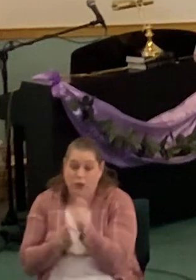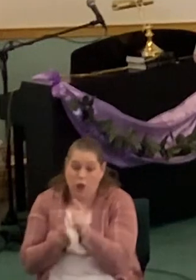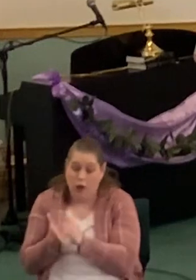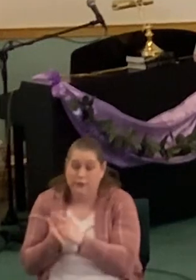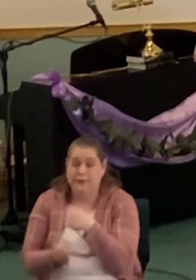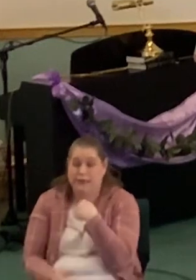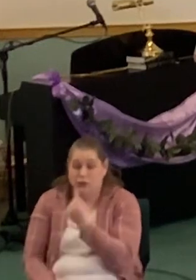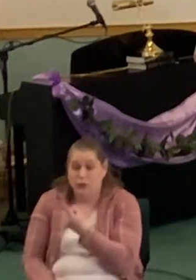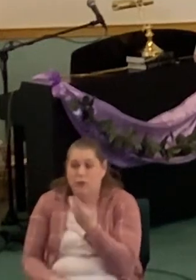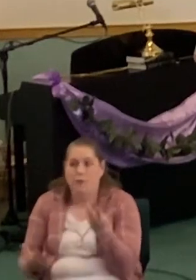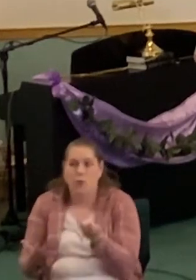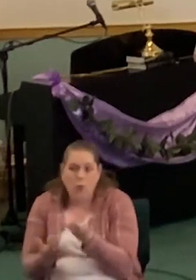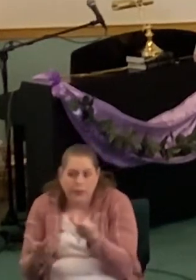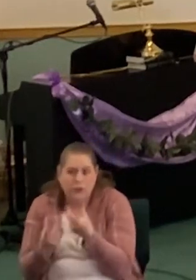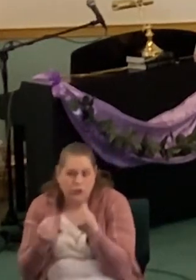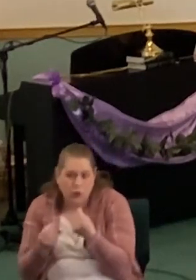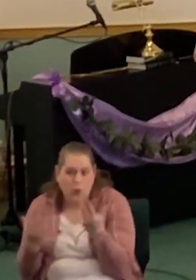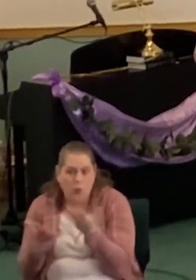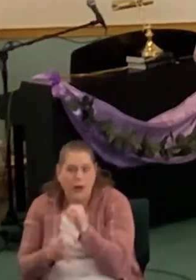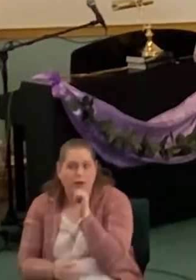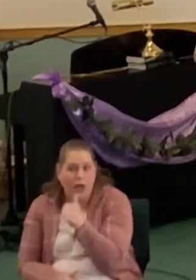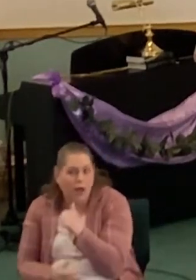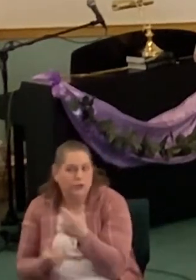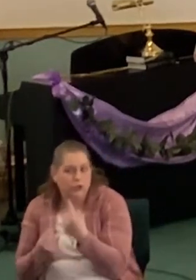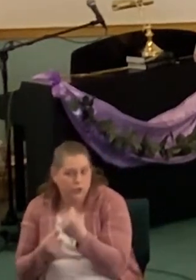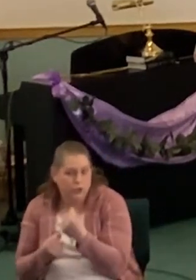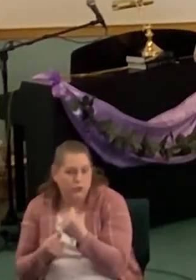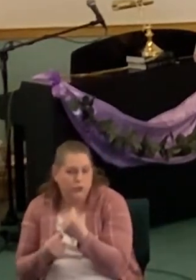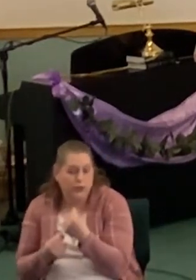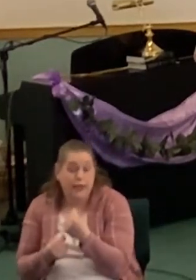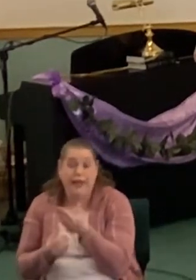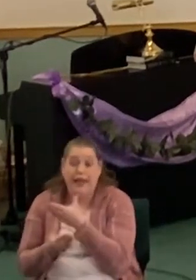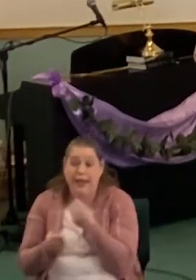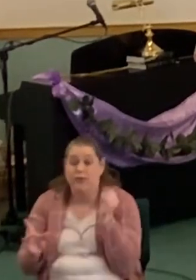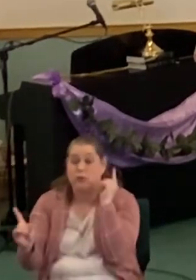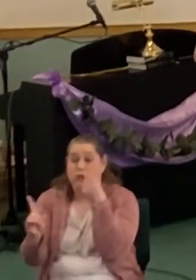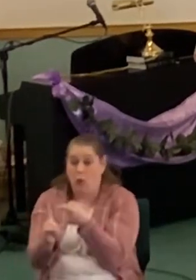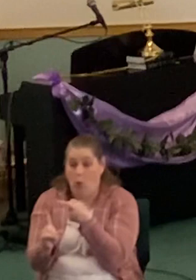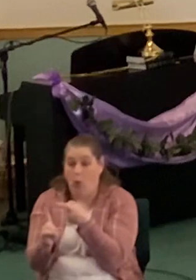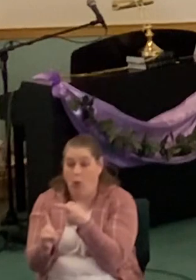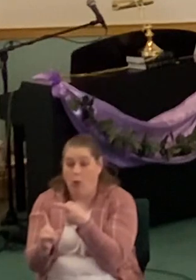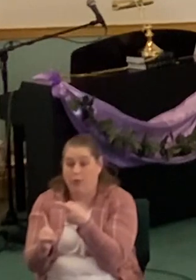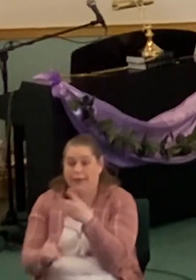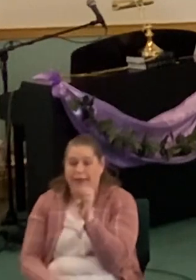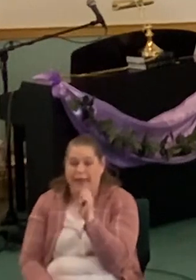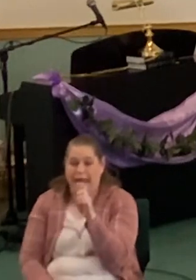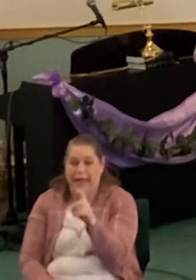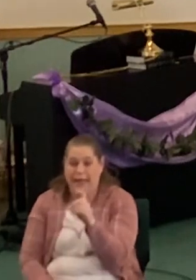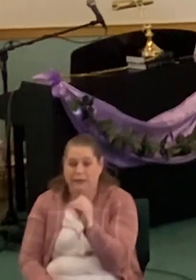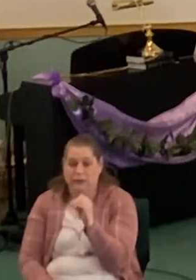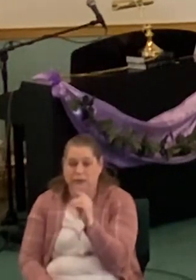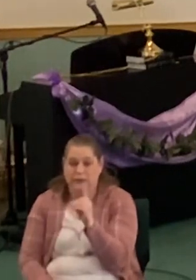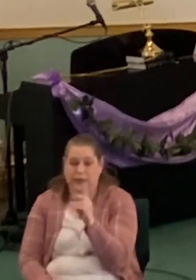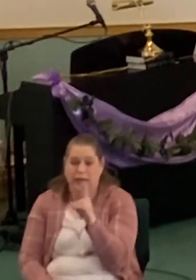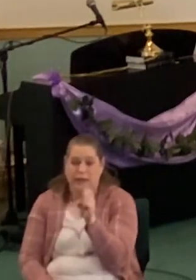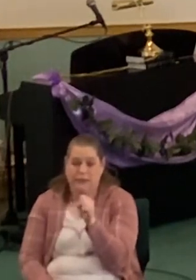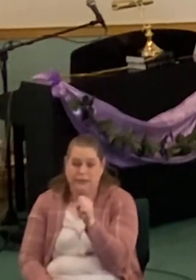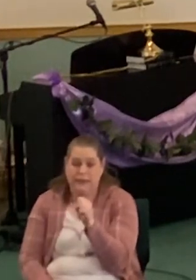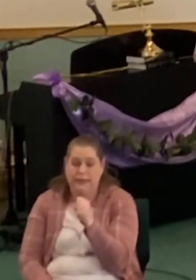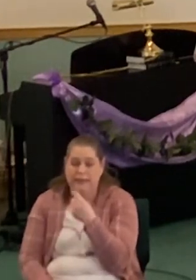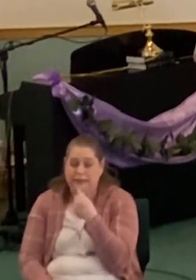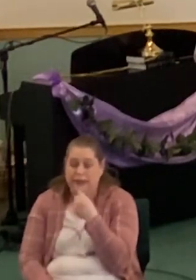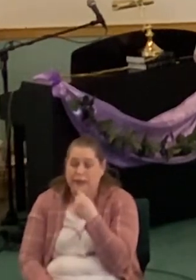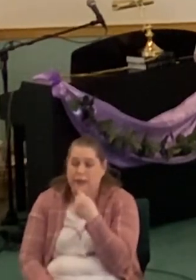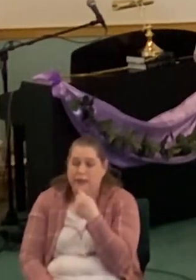do and not to do. And there was a goal with that law. Exodus 19:6 says, God says,